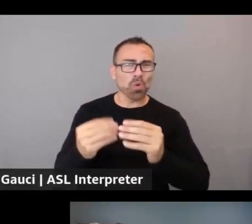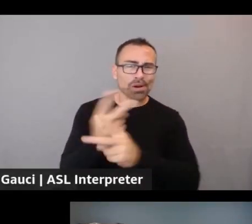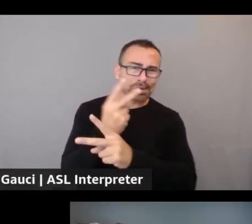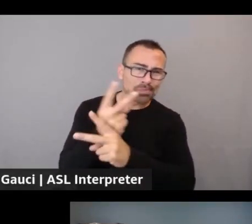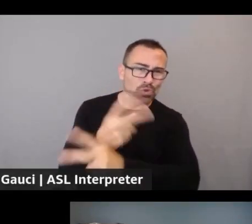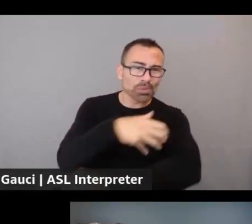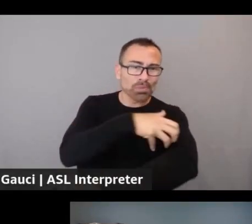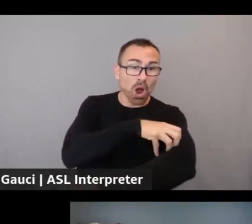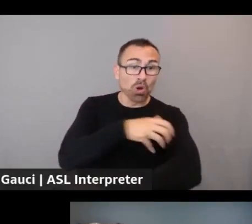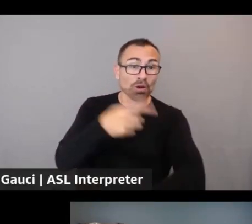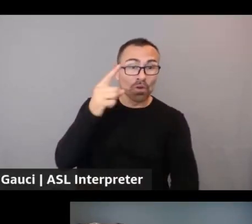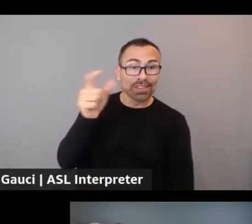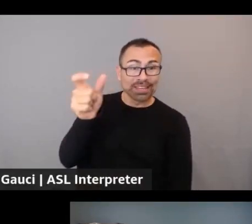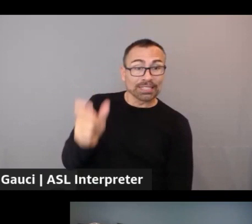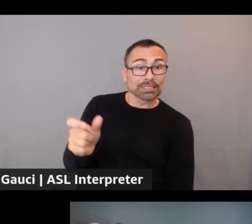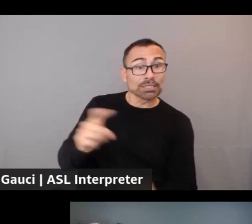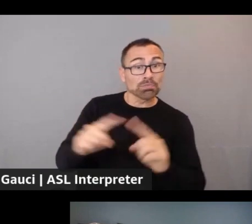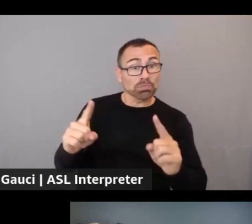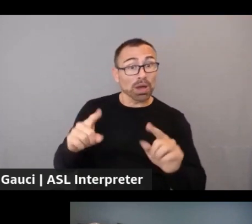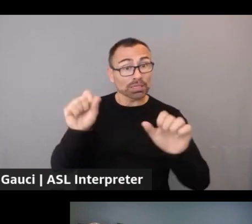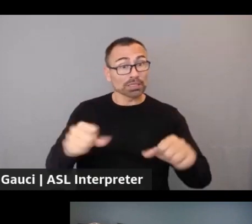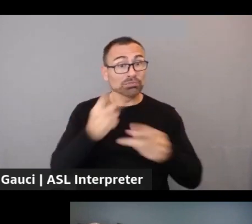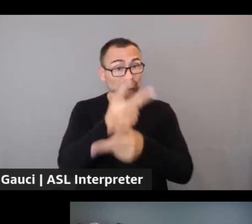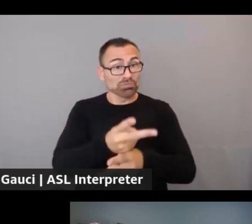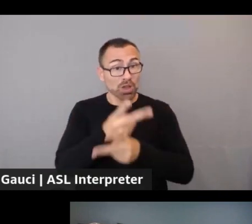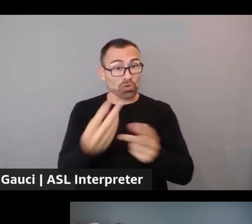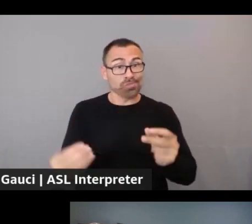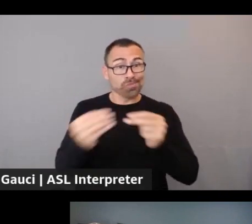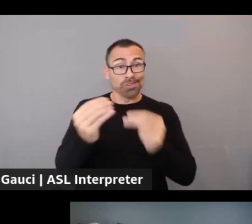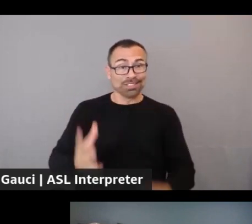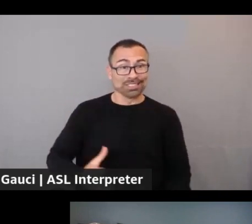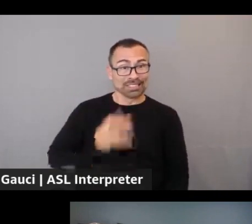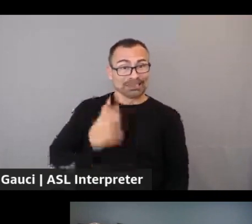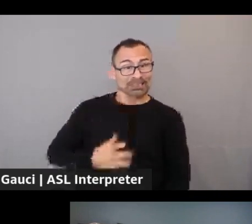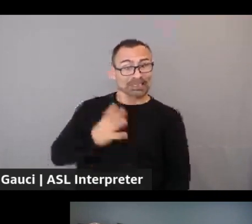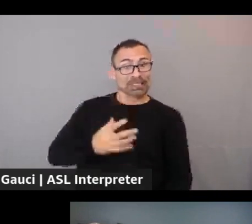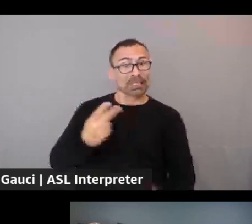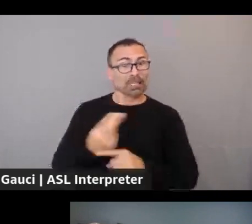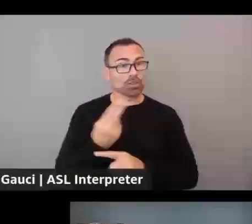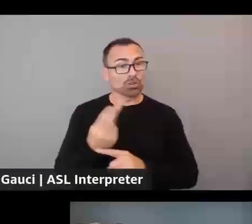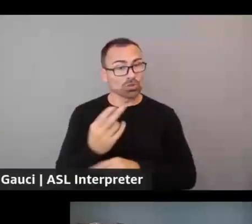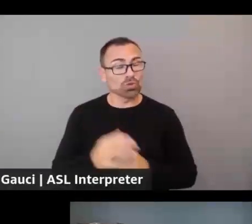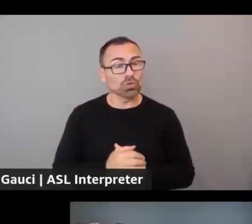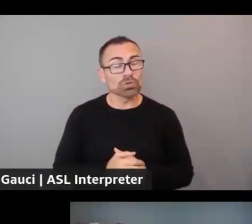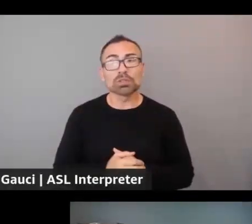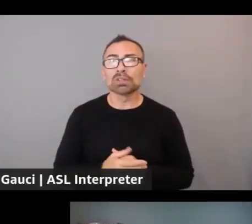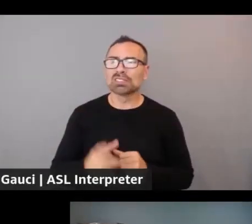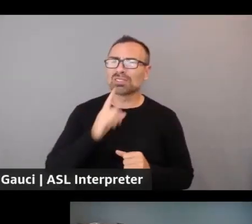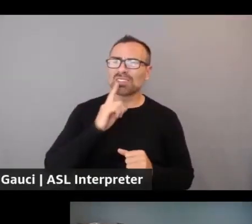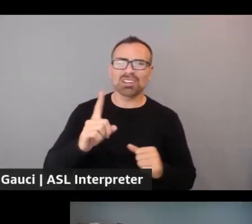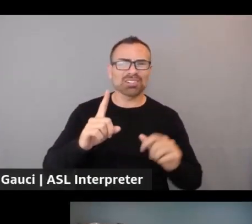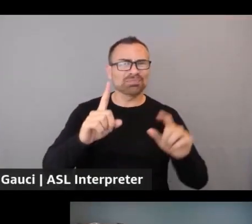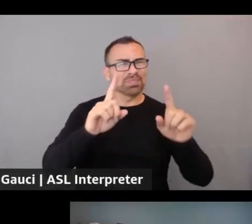more sophisticated use cases. So there are different kind of performances and costs